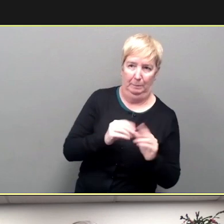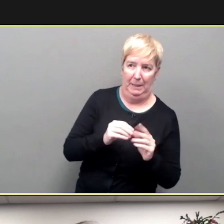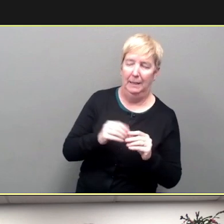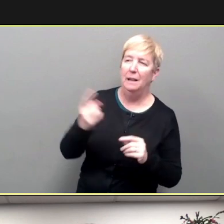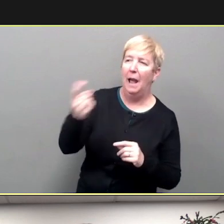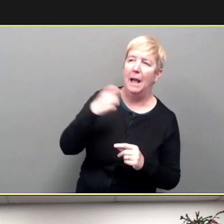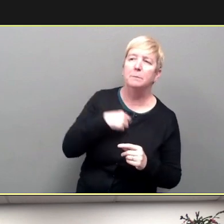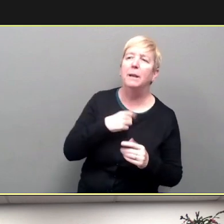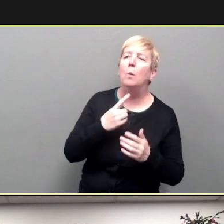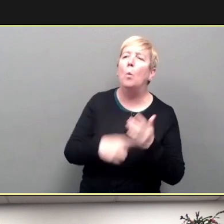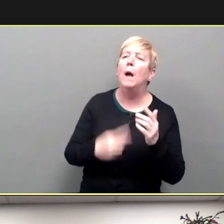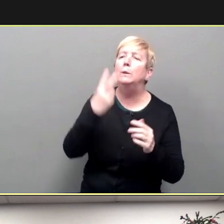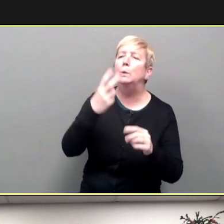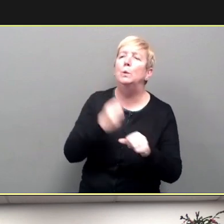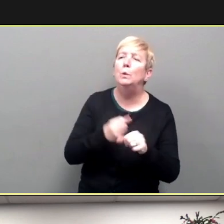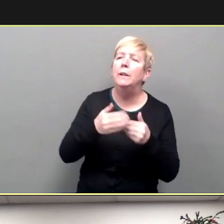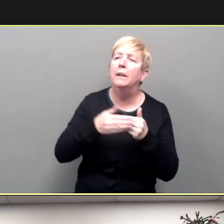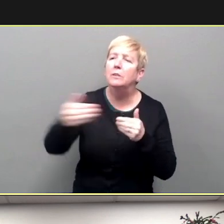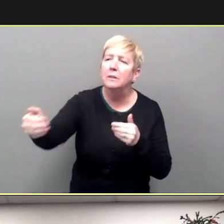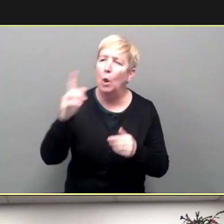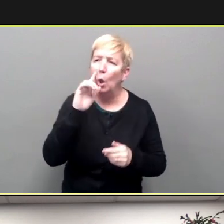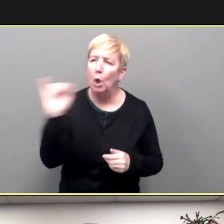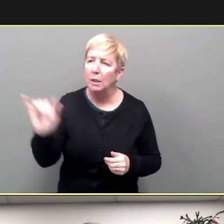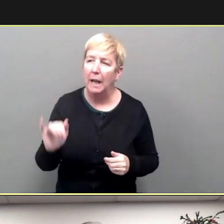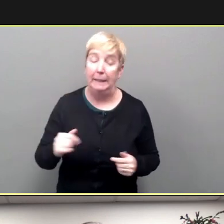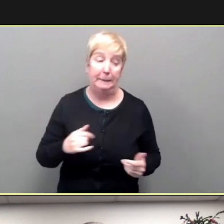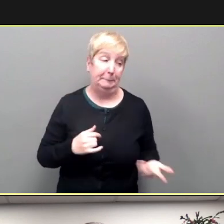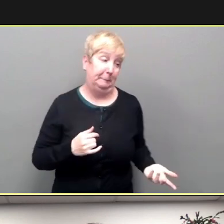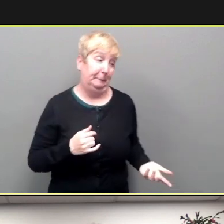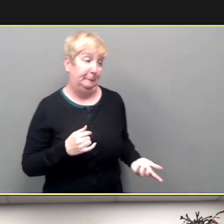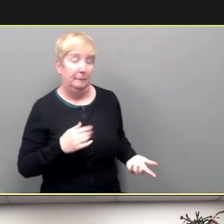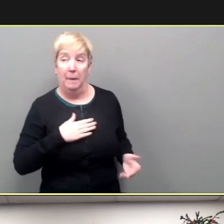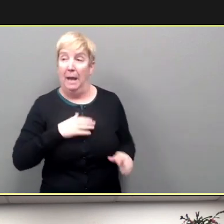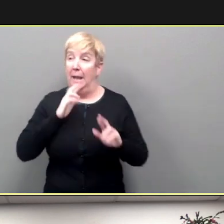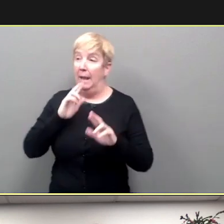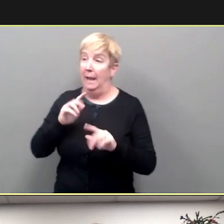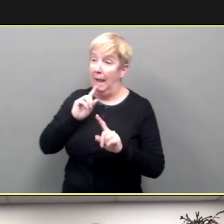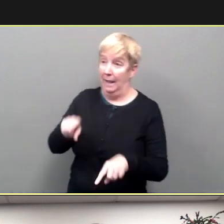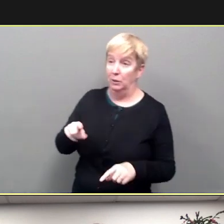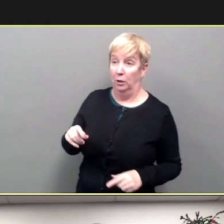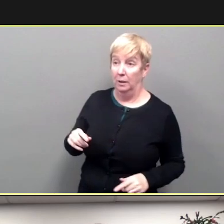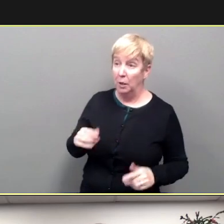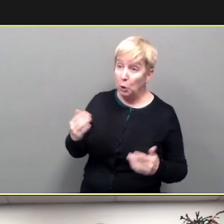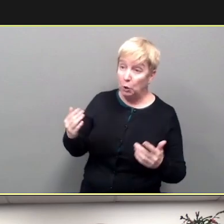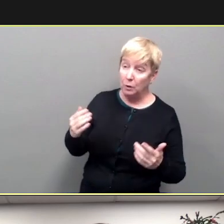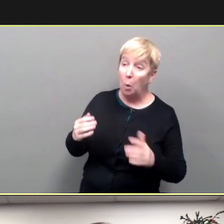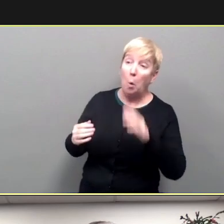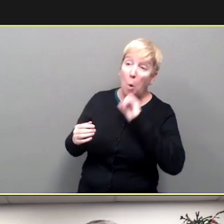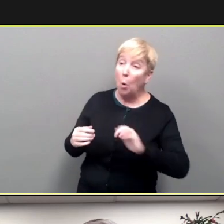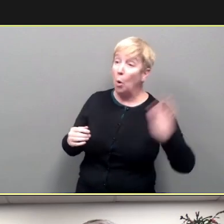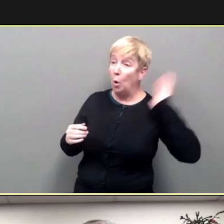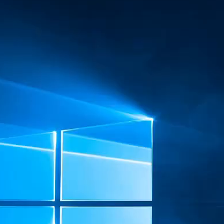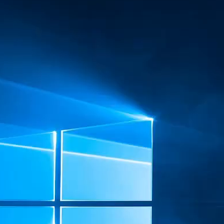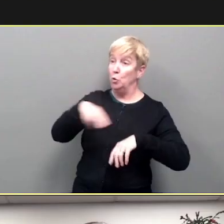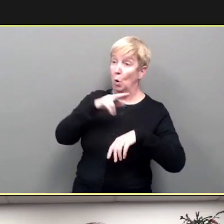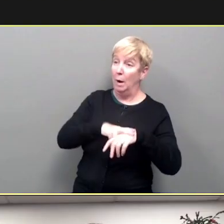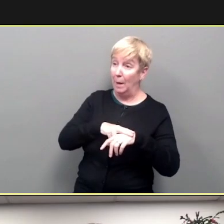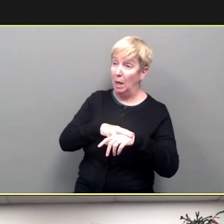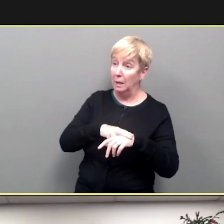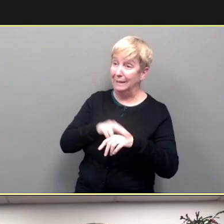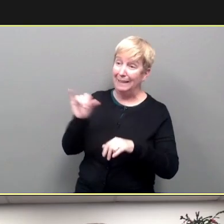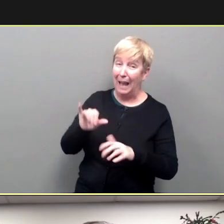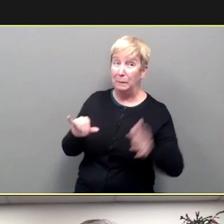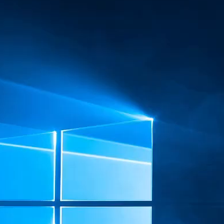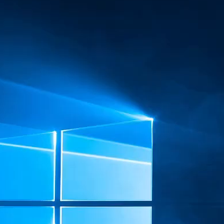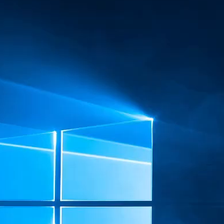we're not going to get back to the old normal anytime soon. So we need to do like this organization did and